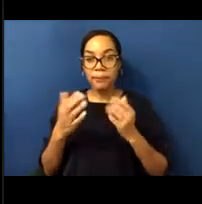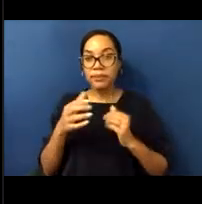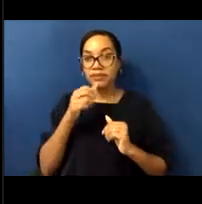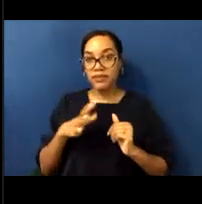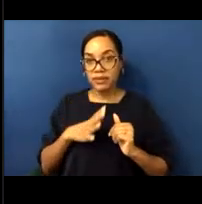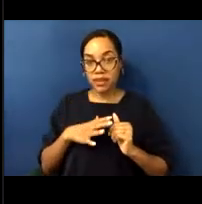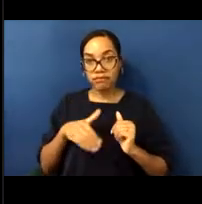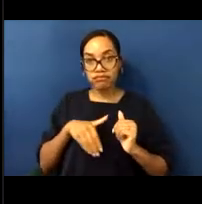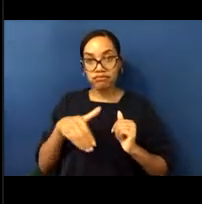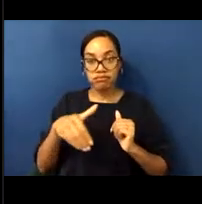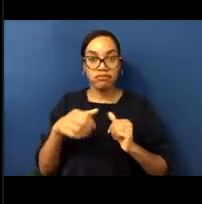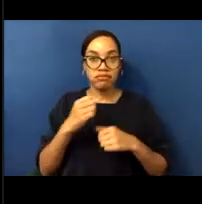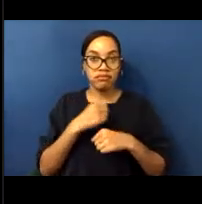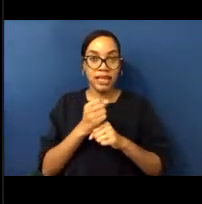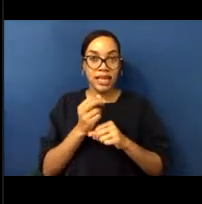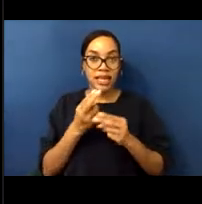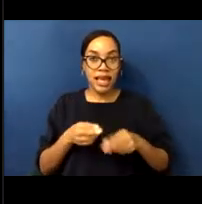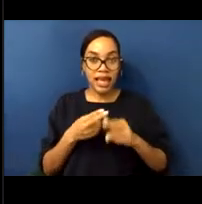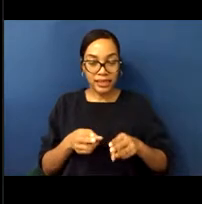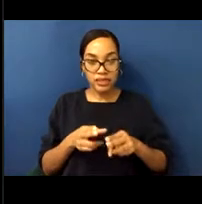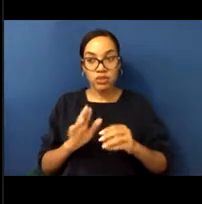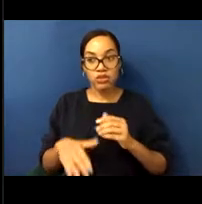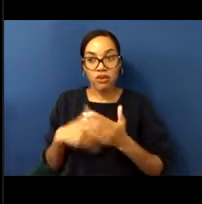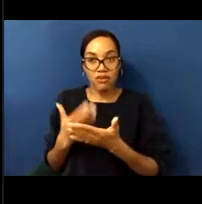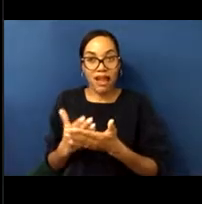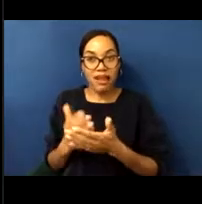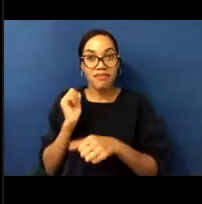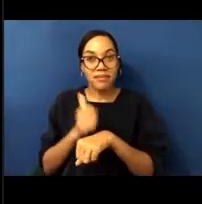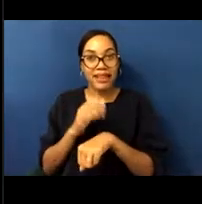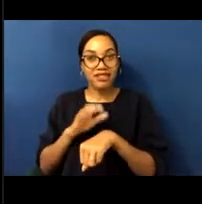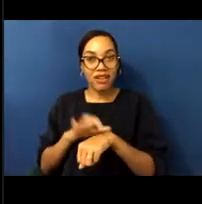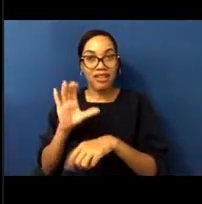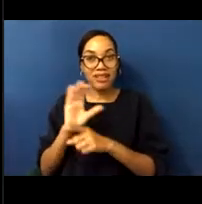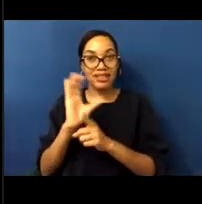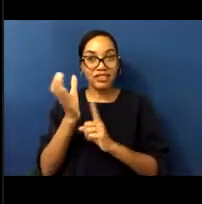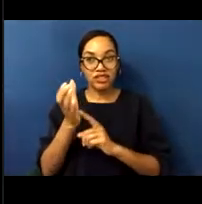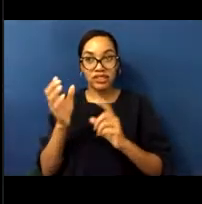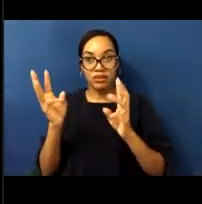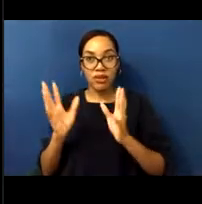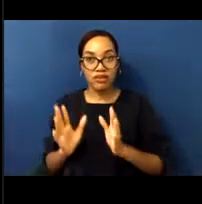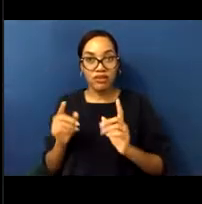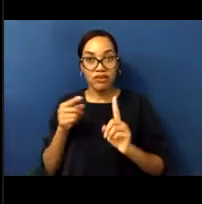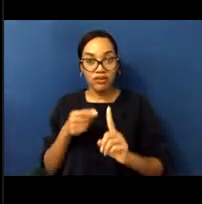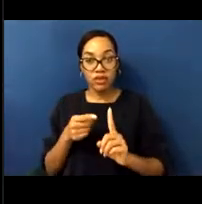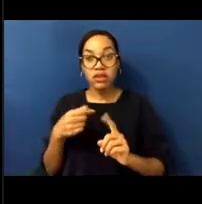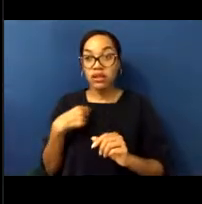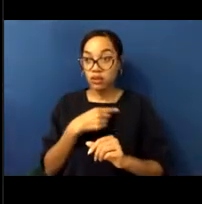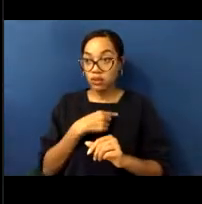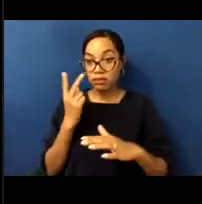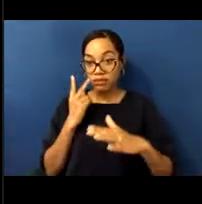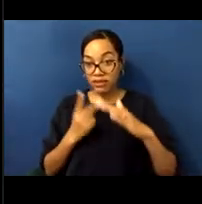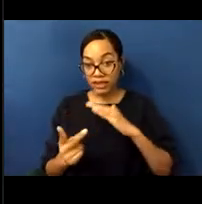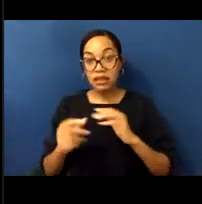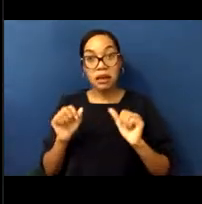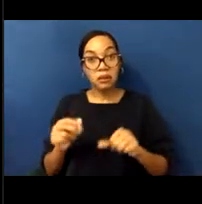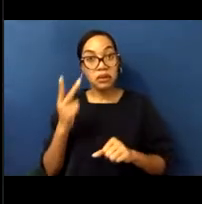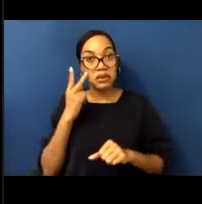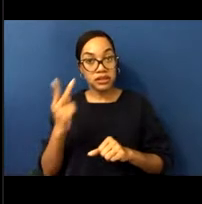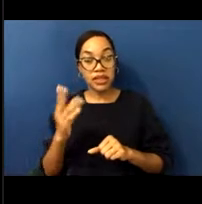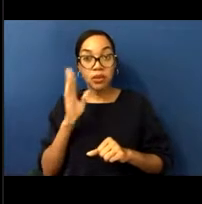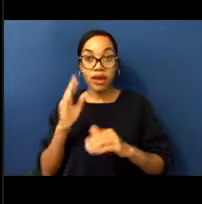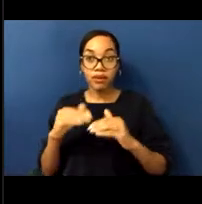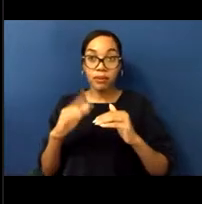current El Niño, La Niña conditions. And the model worked pretty well. We were able to predict if we were going to have a higher than average year or a lower than